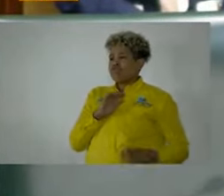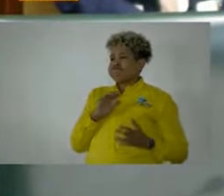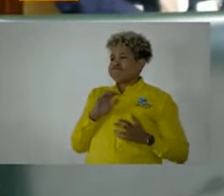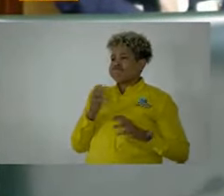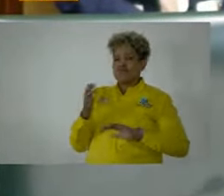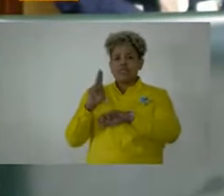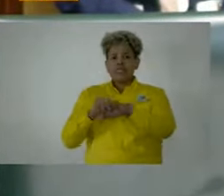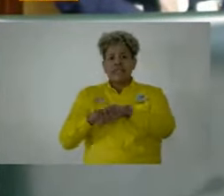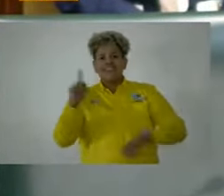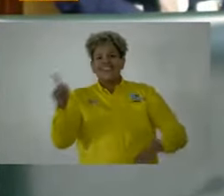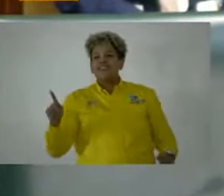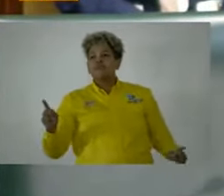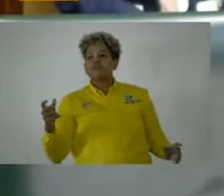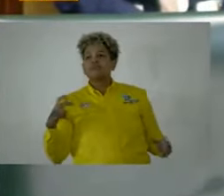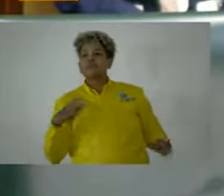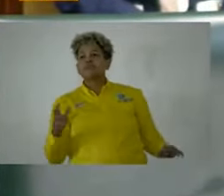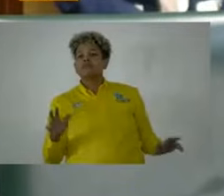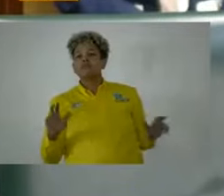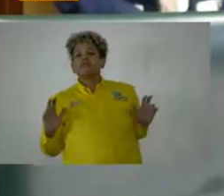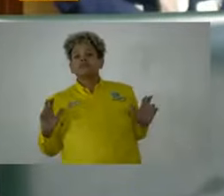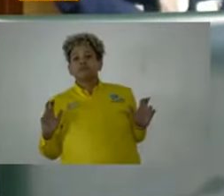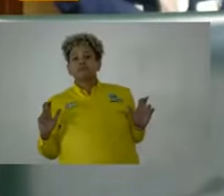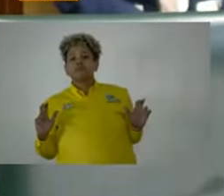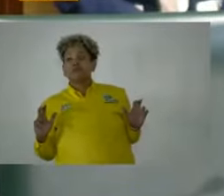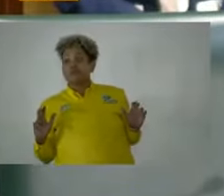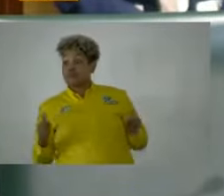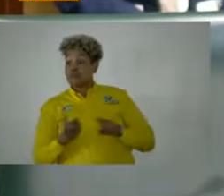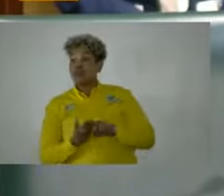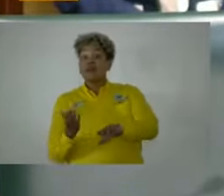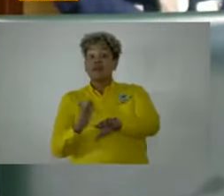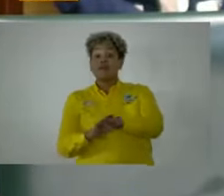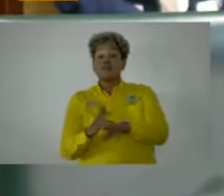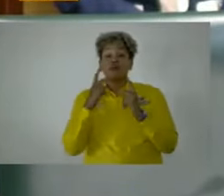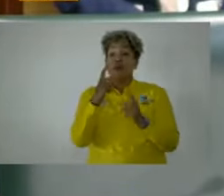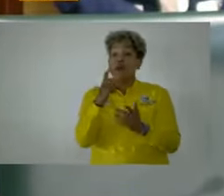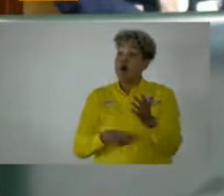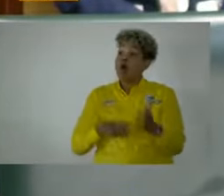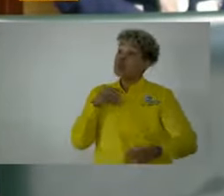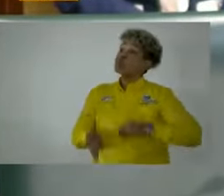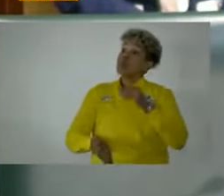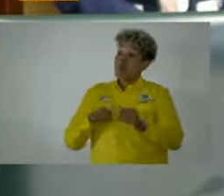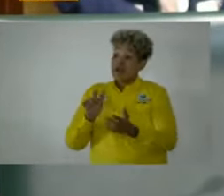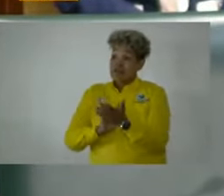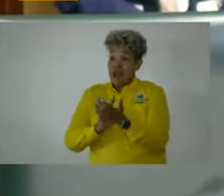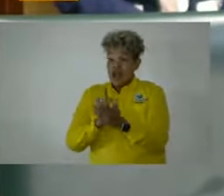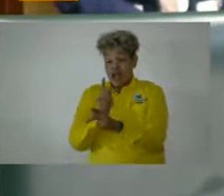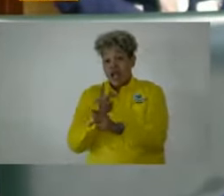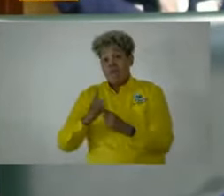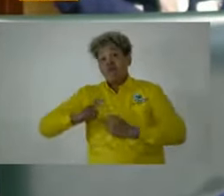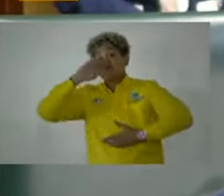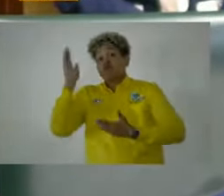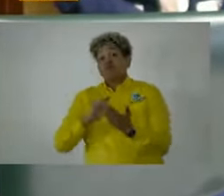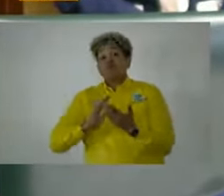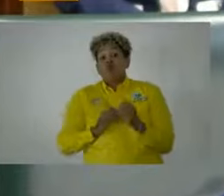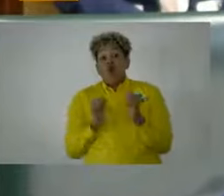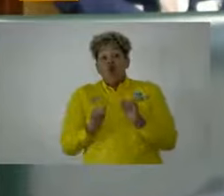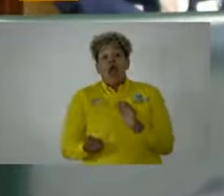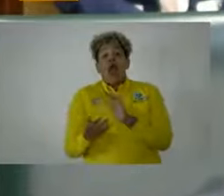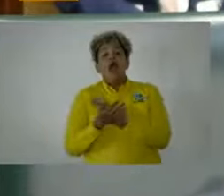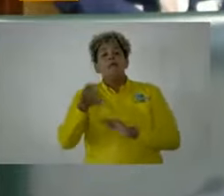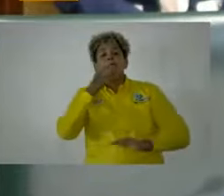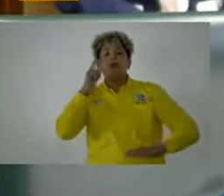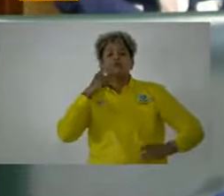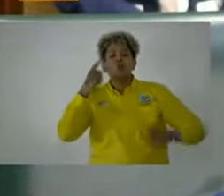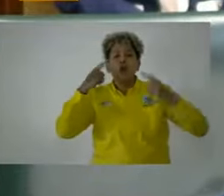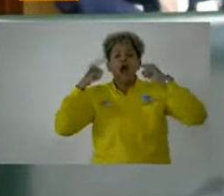It discourages investment. It increases the public cost of medical care, and it reduces our capacity to